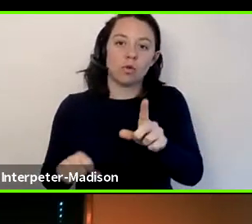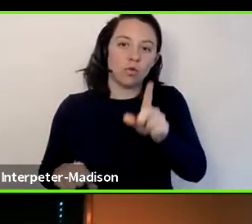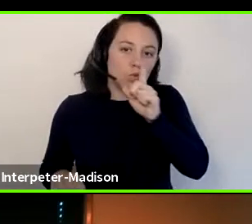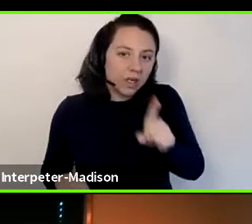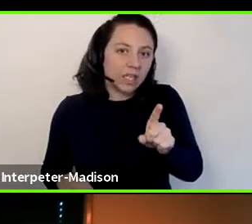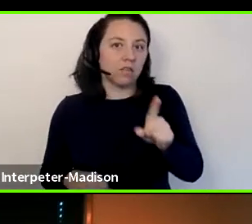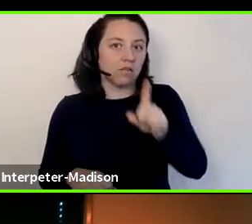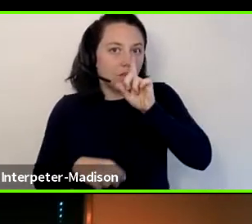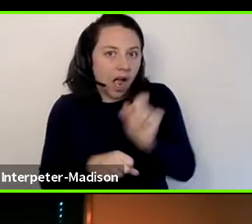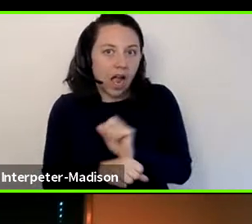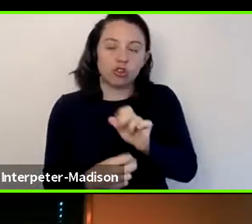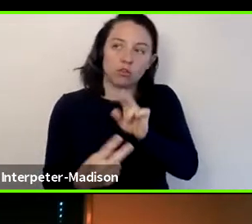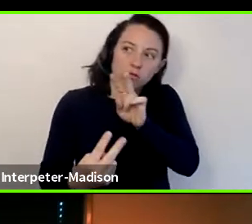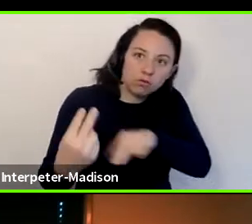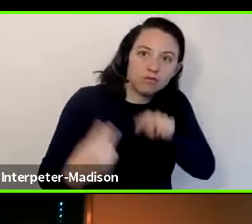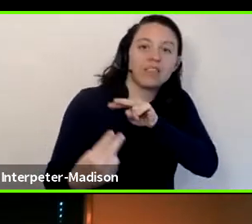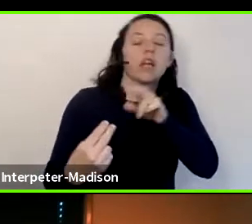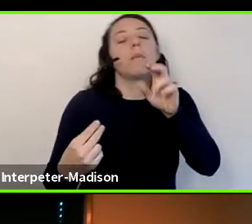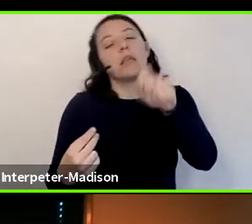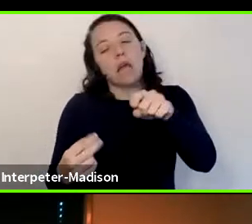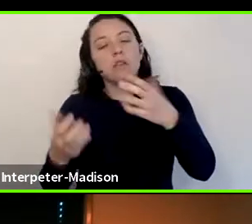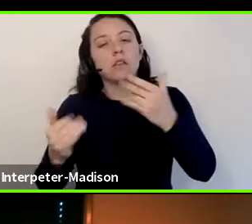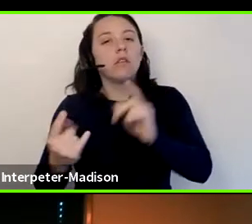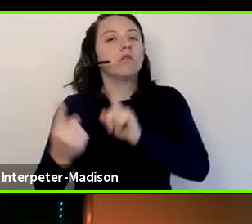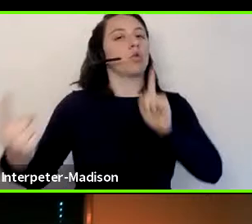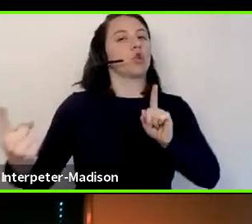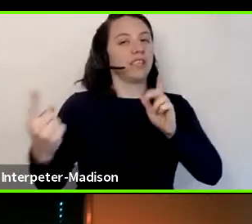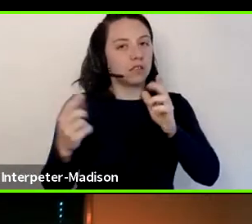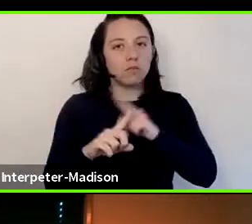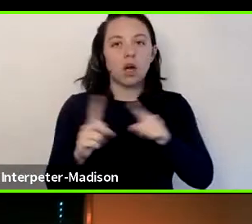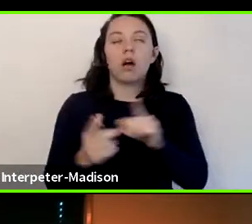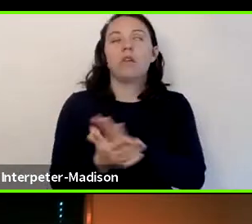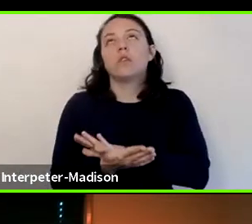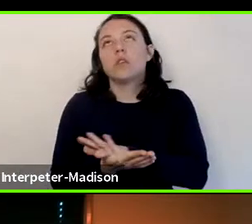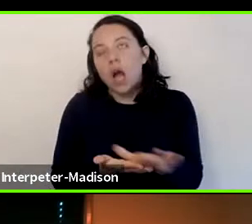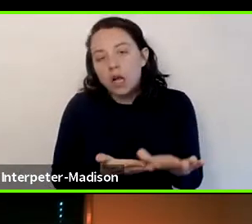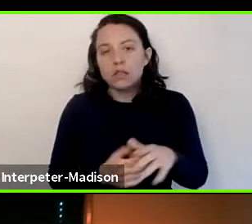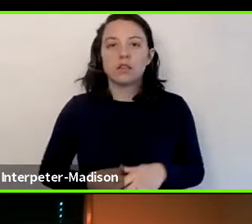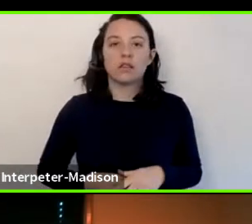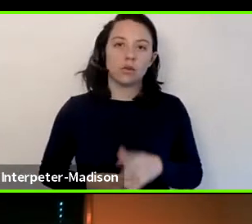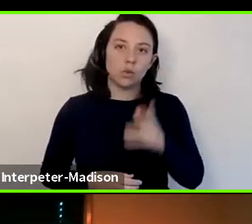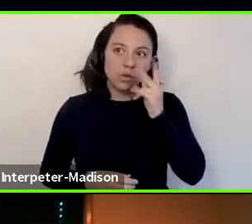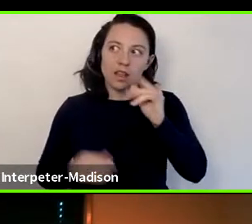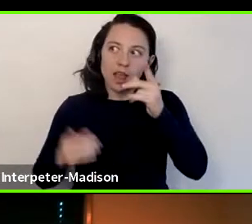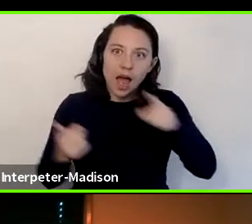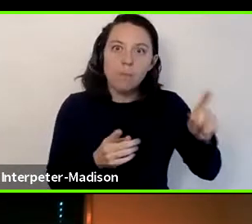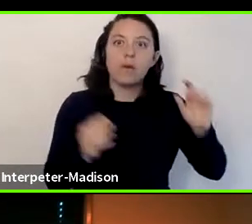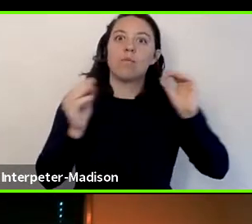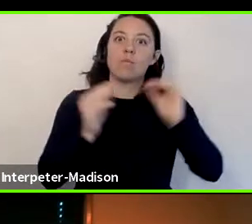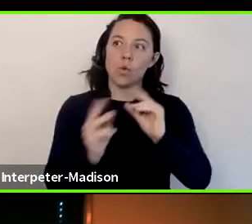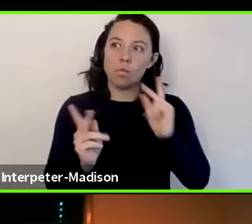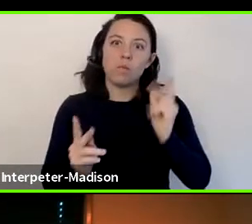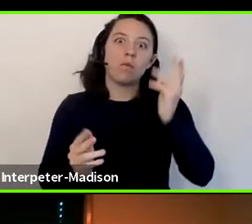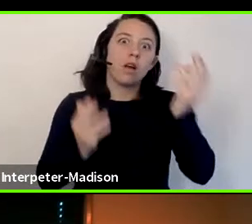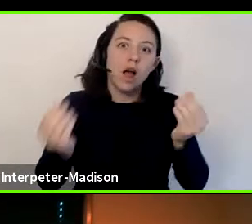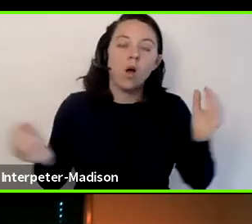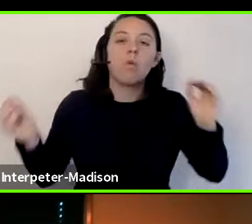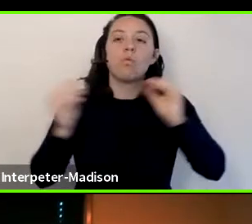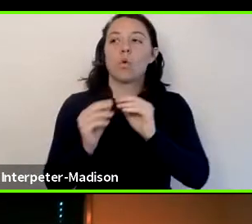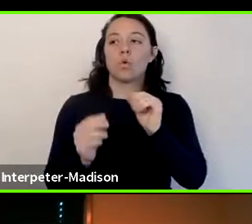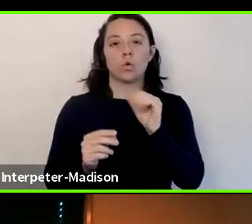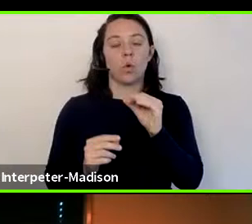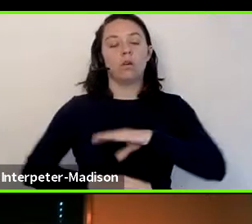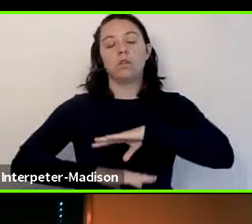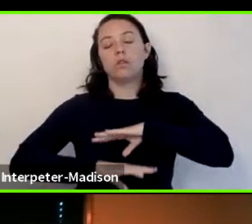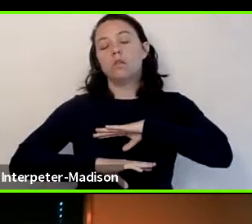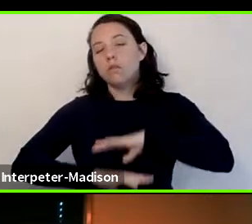to someone. Yes, we're socially distanced, but it is so nice to see that happening. So it was really just a huge